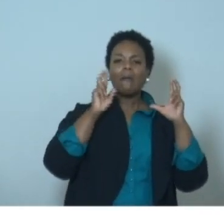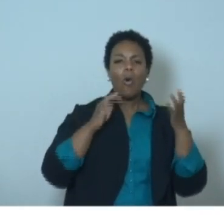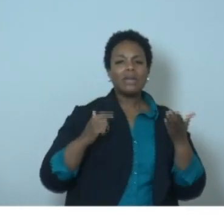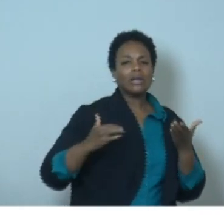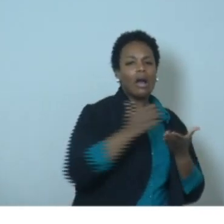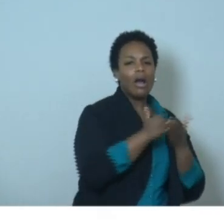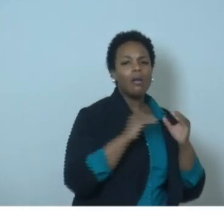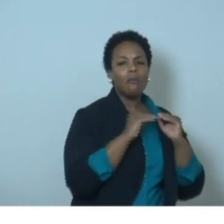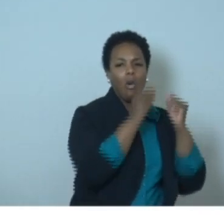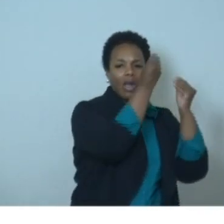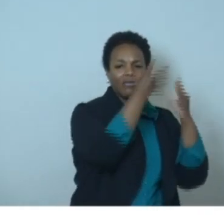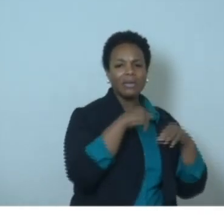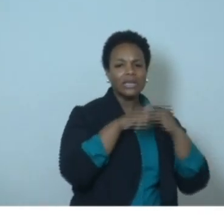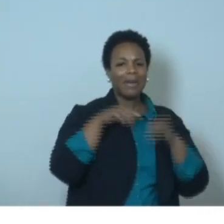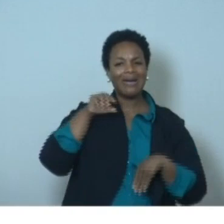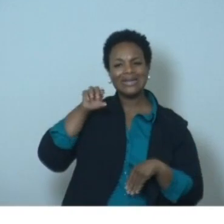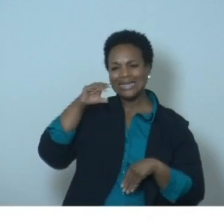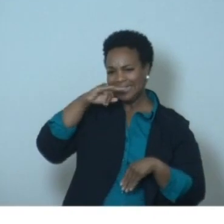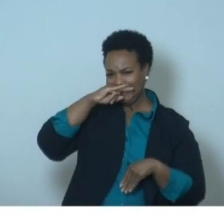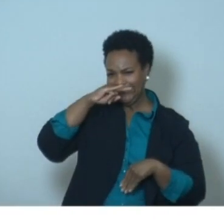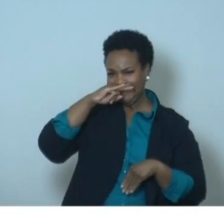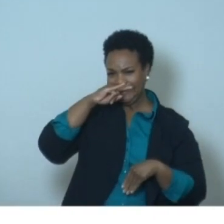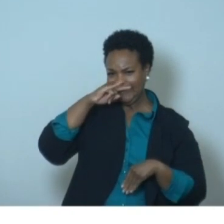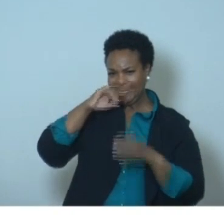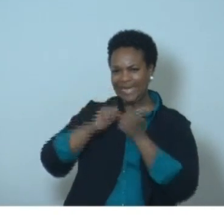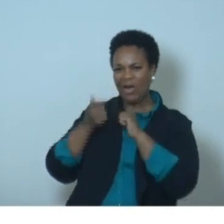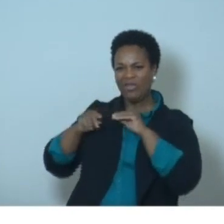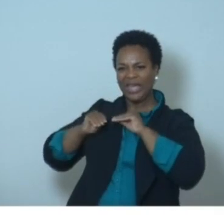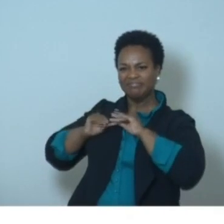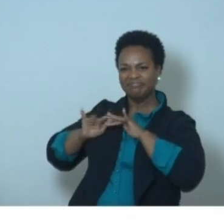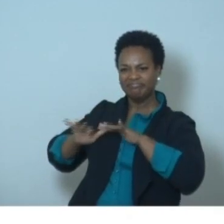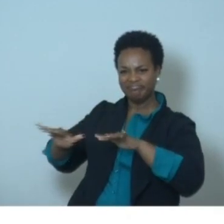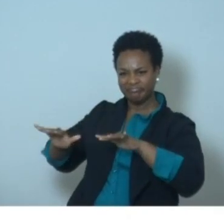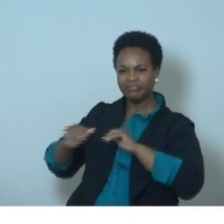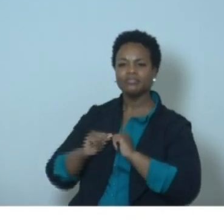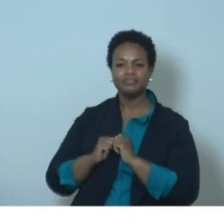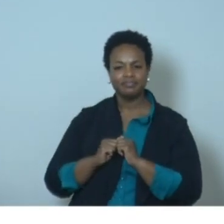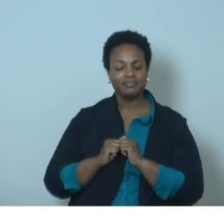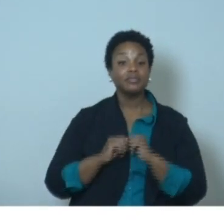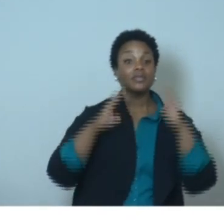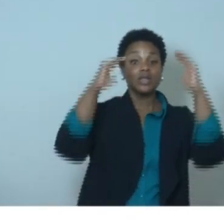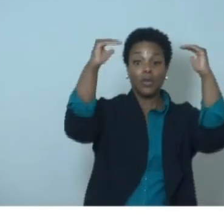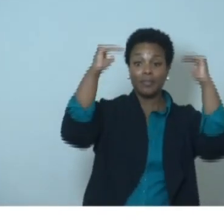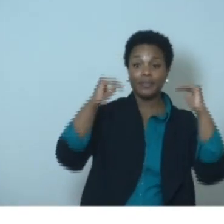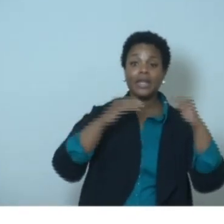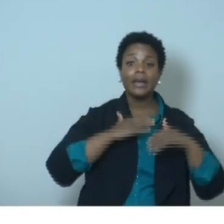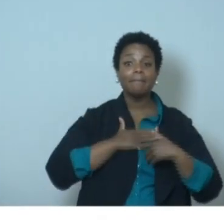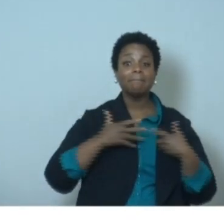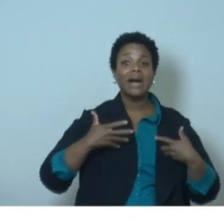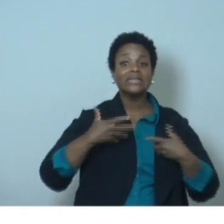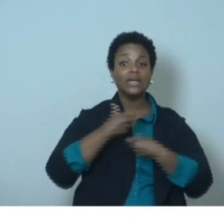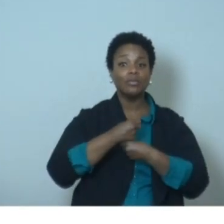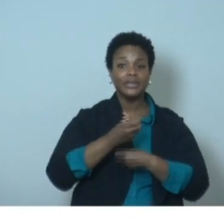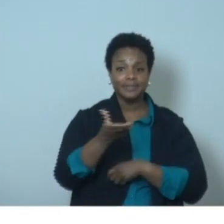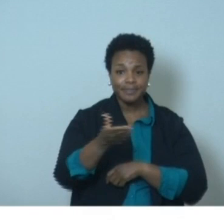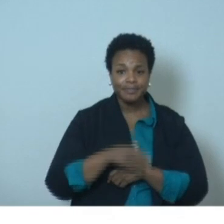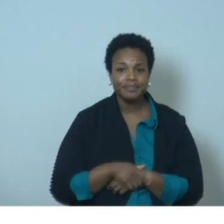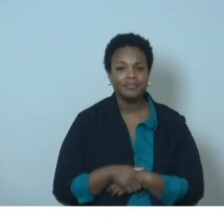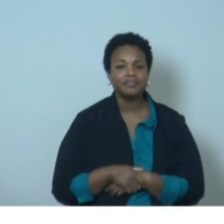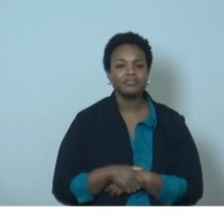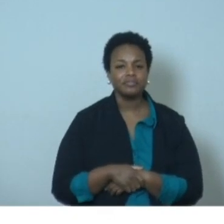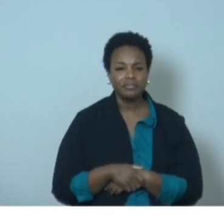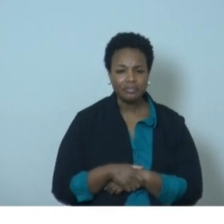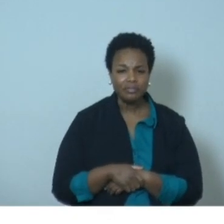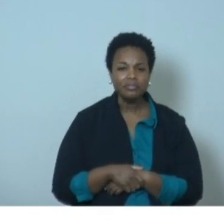we have better advice on schools. So summary, next slide that says summary. Spread is improving